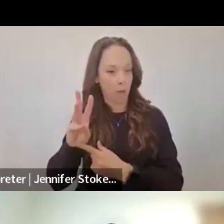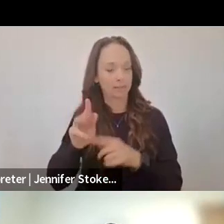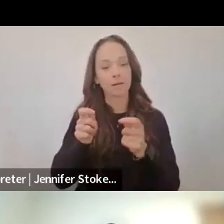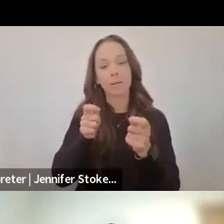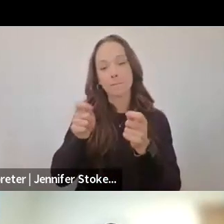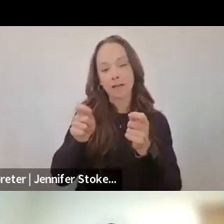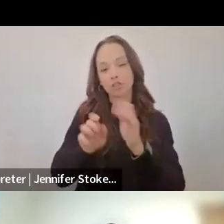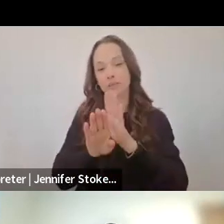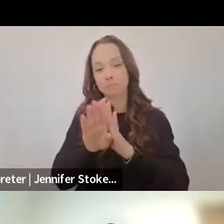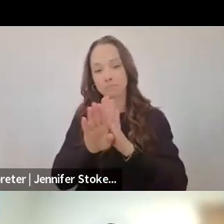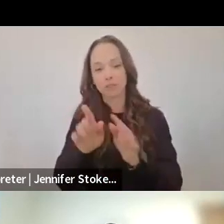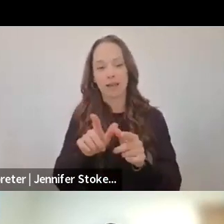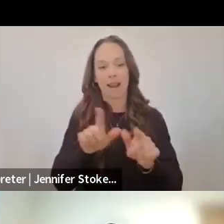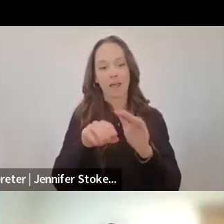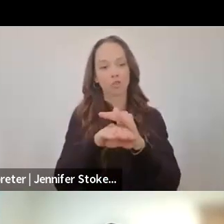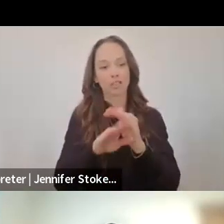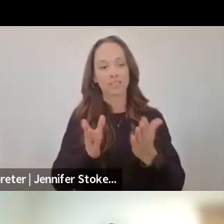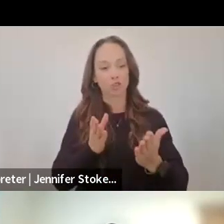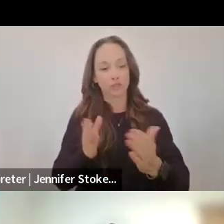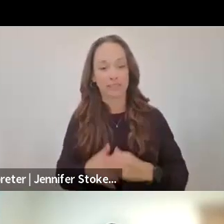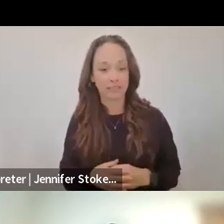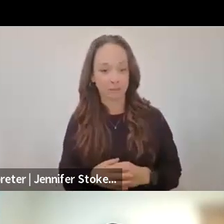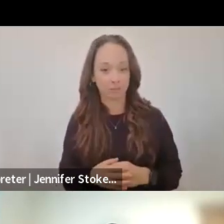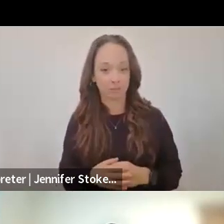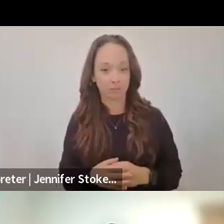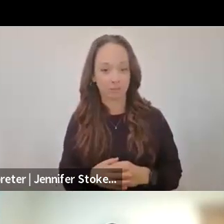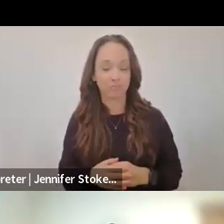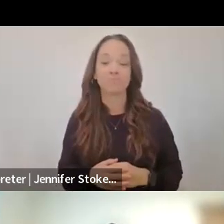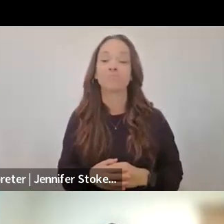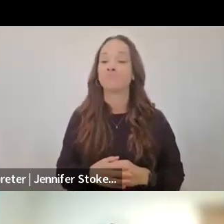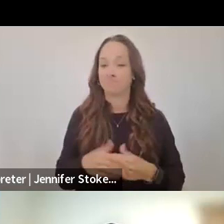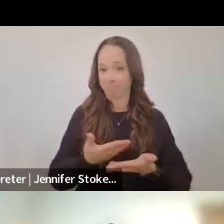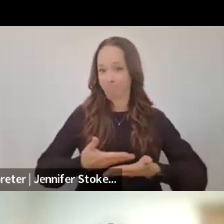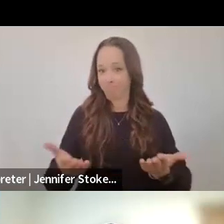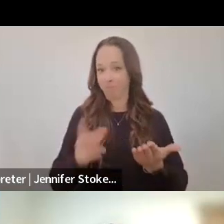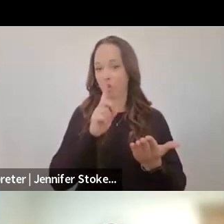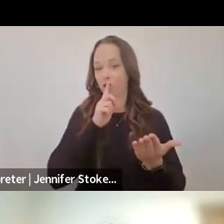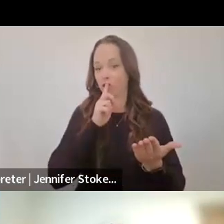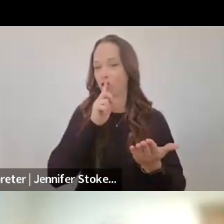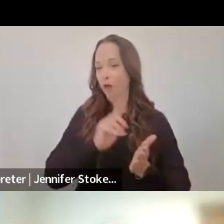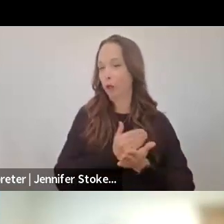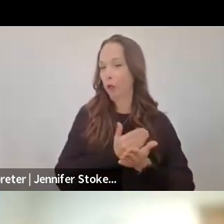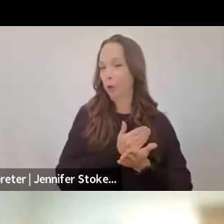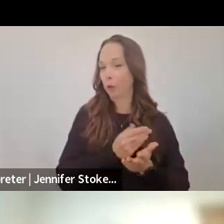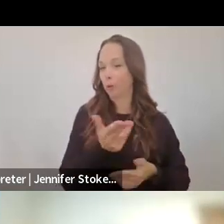managing and building language access services. So as you can see, they're all real novices in the